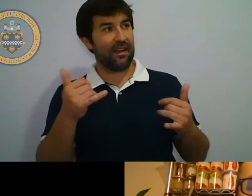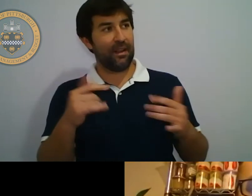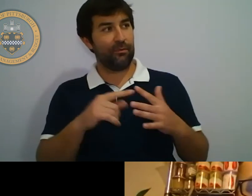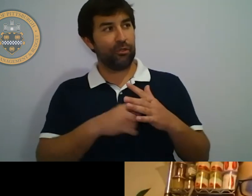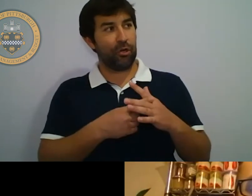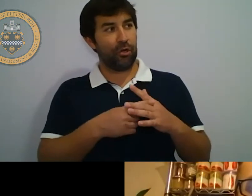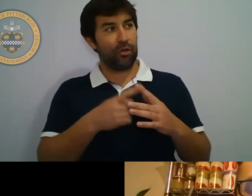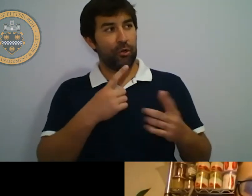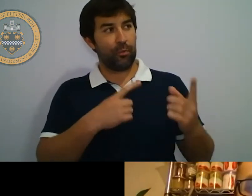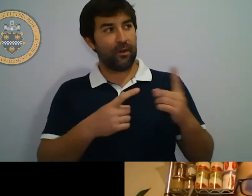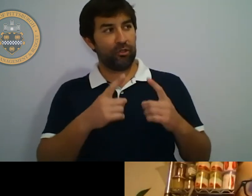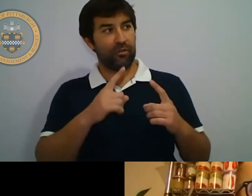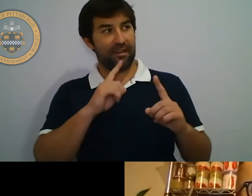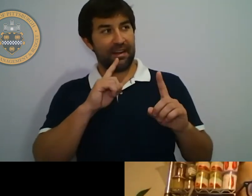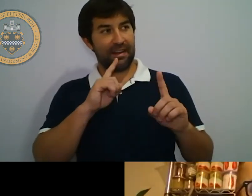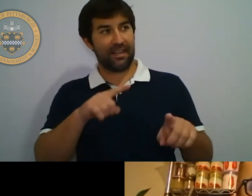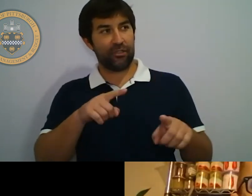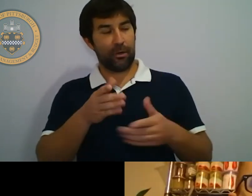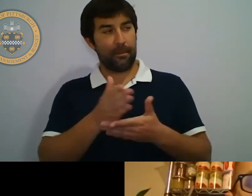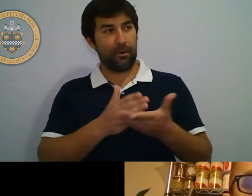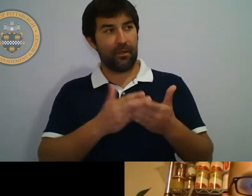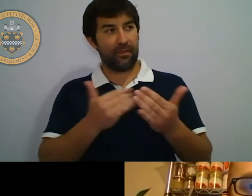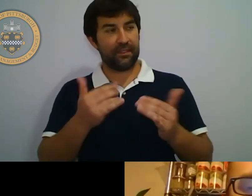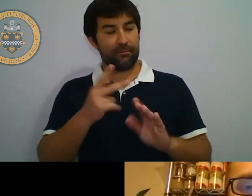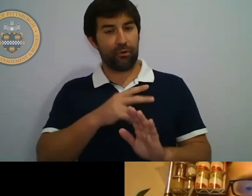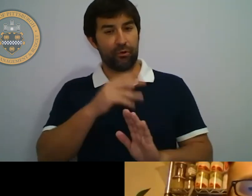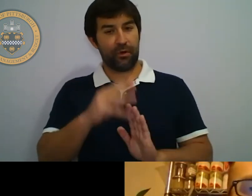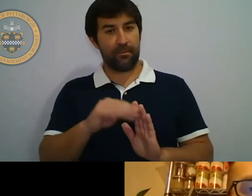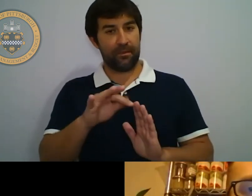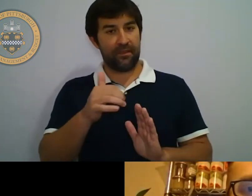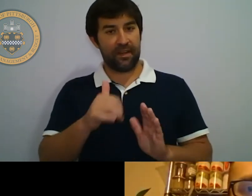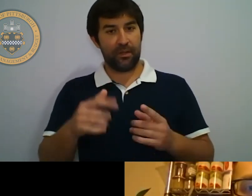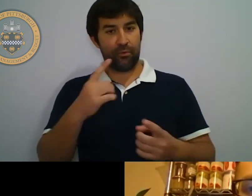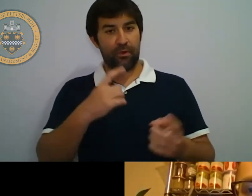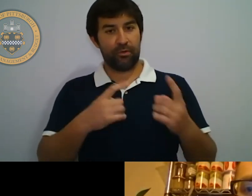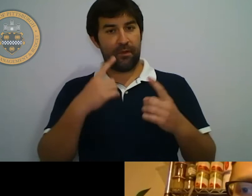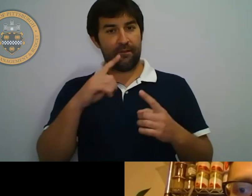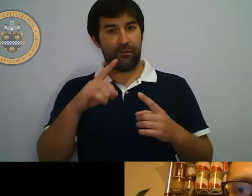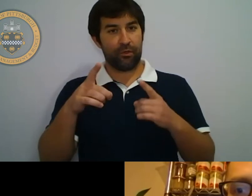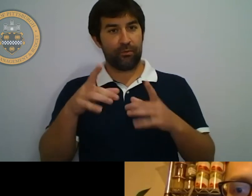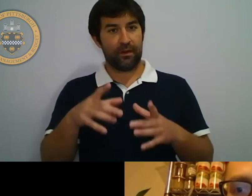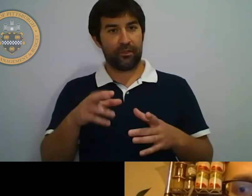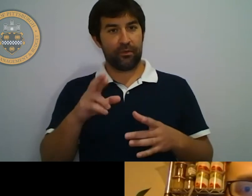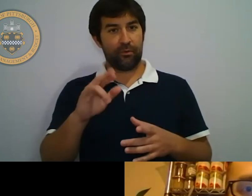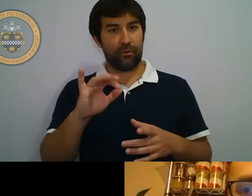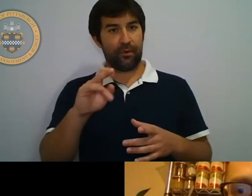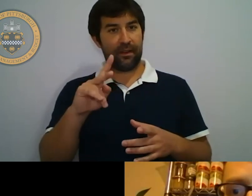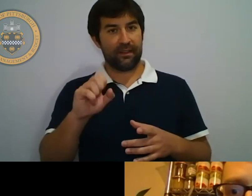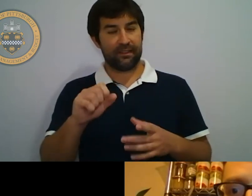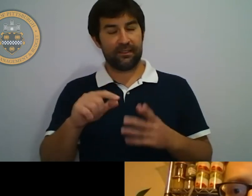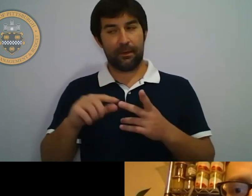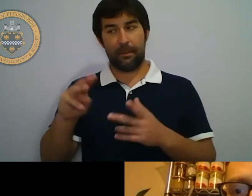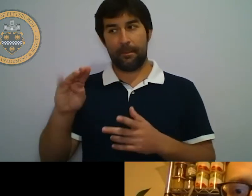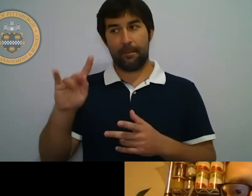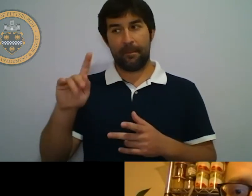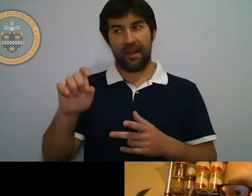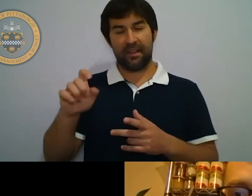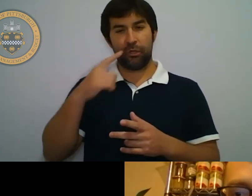worship, these are places where we tend to see more people on foot, and we know that that's really where we can experience